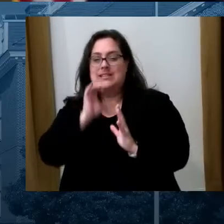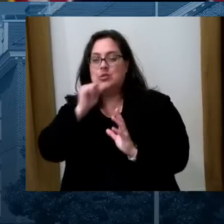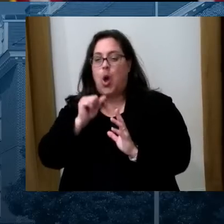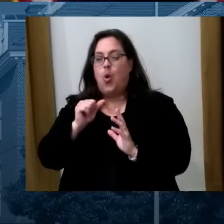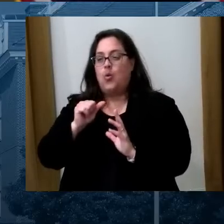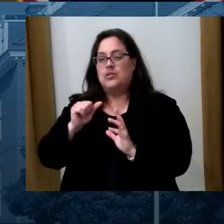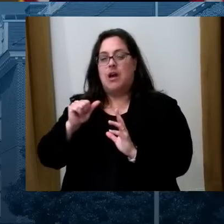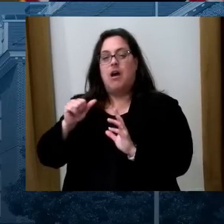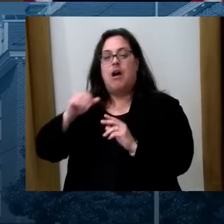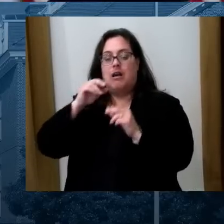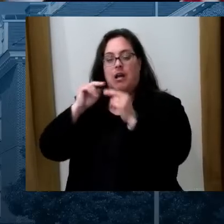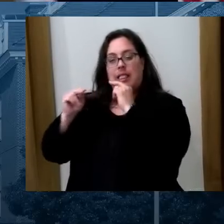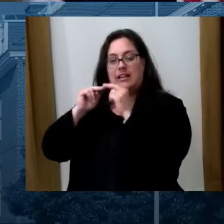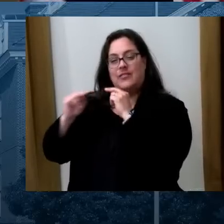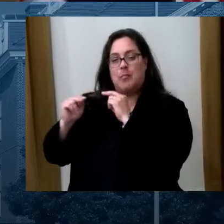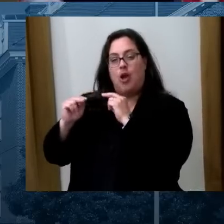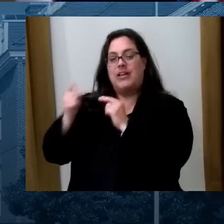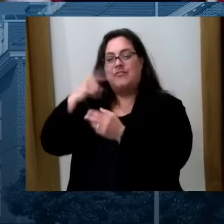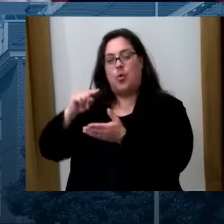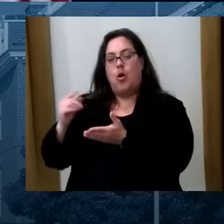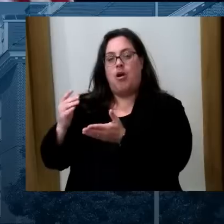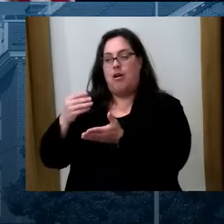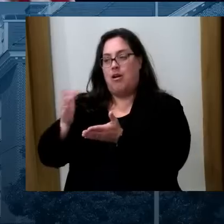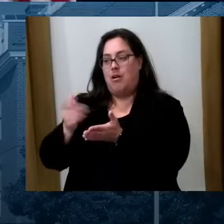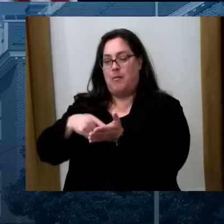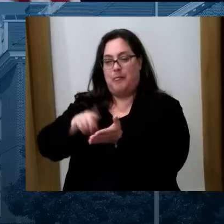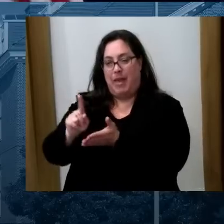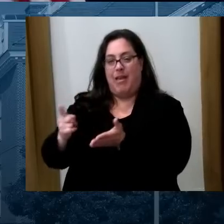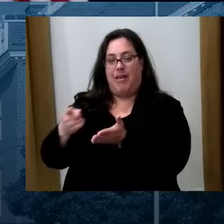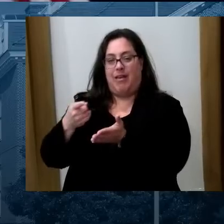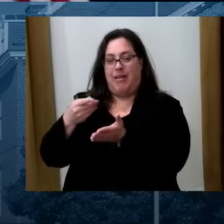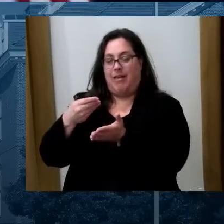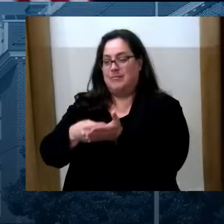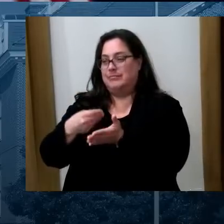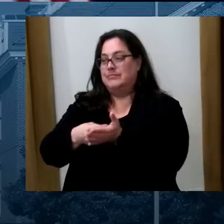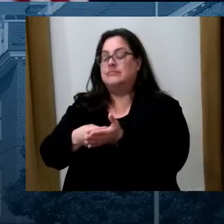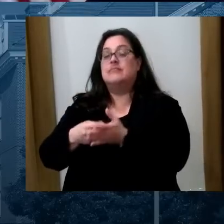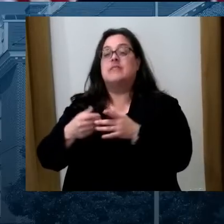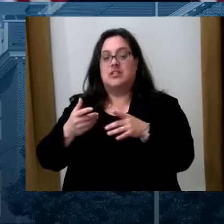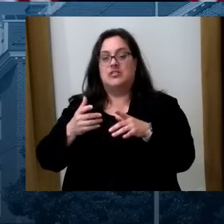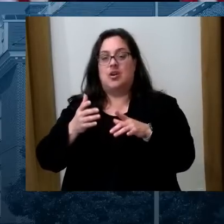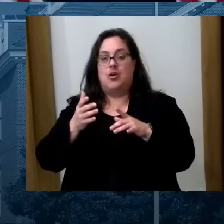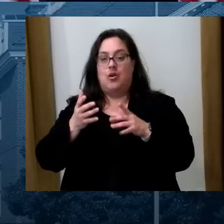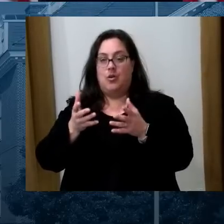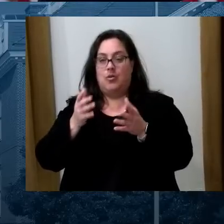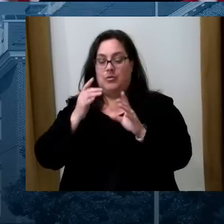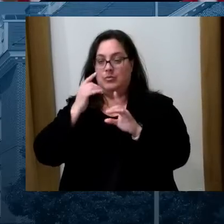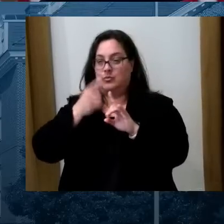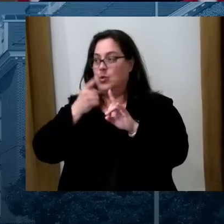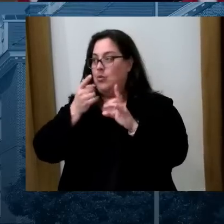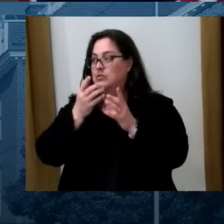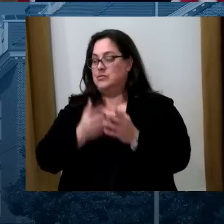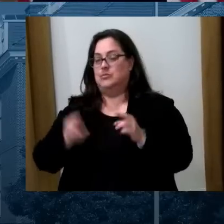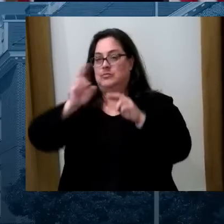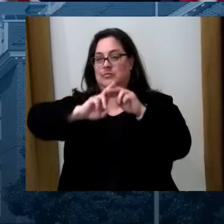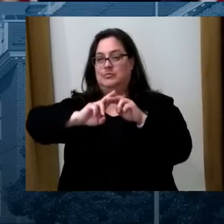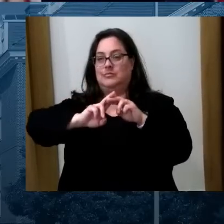wages, and looking at a 3 to 9%, depending on their pay grade, pay increase for